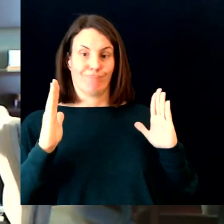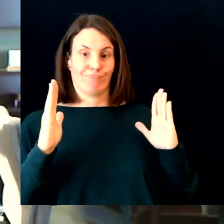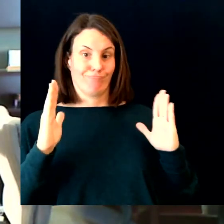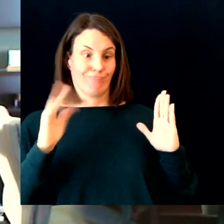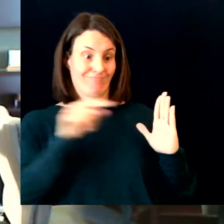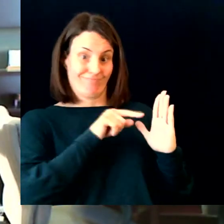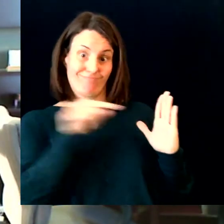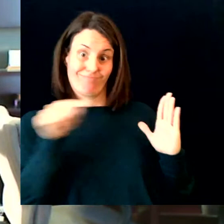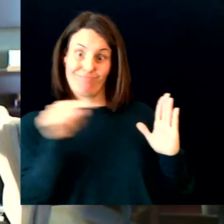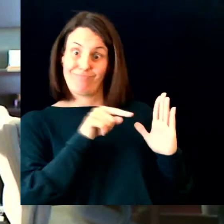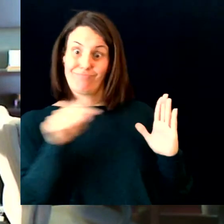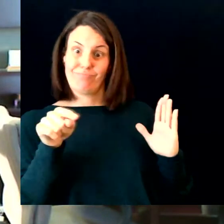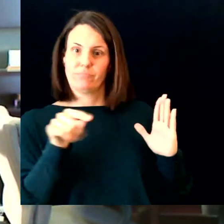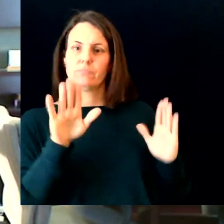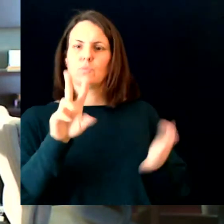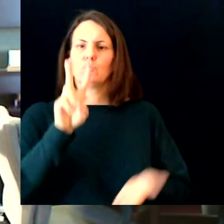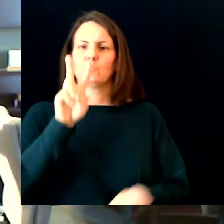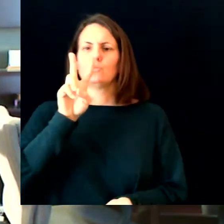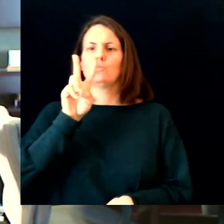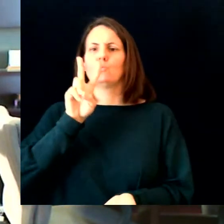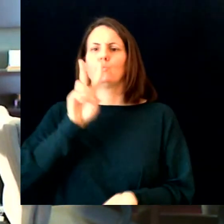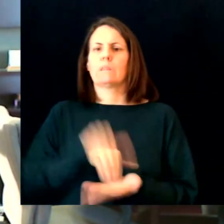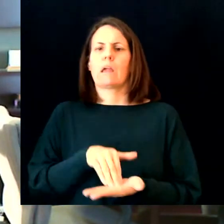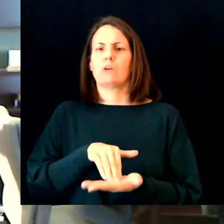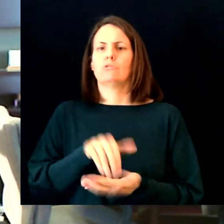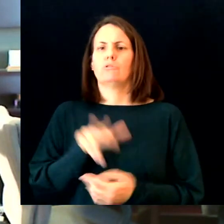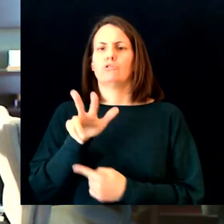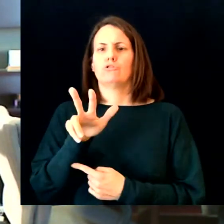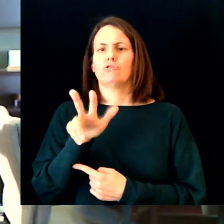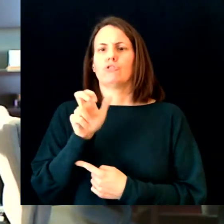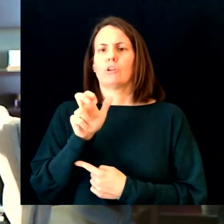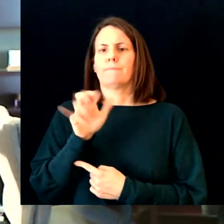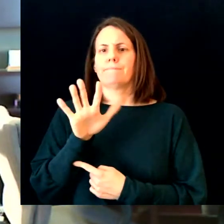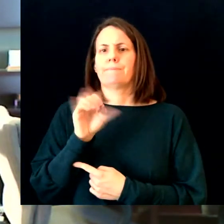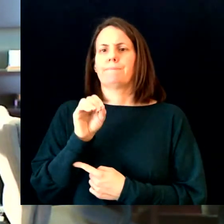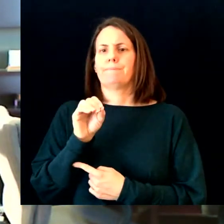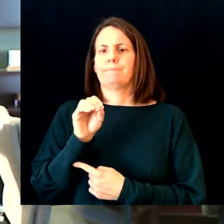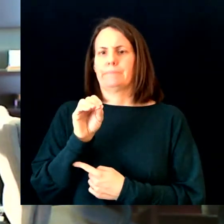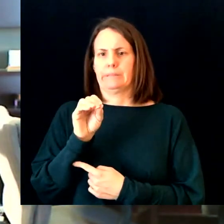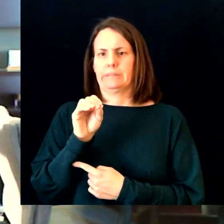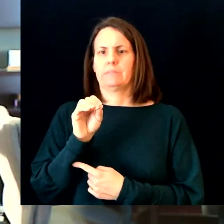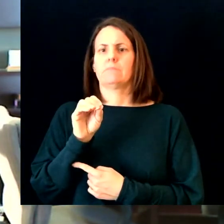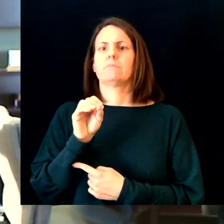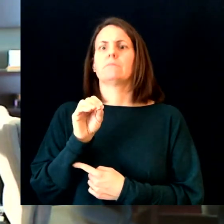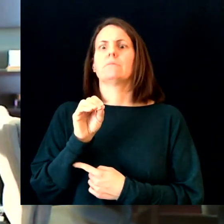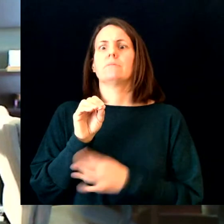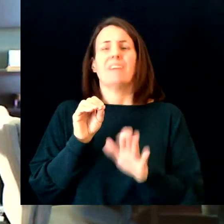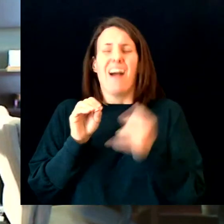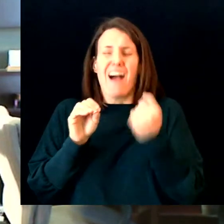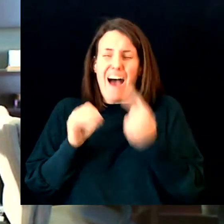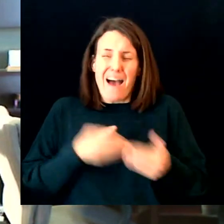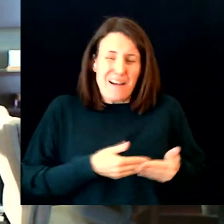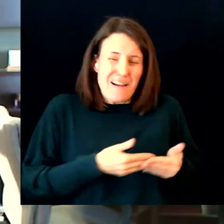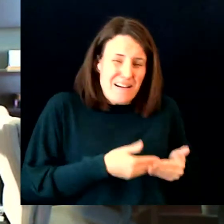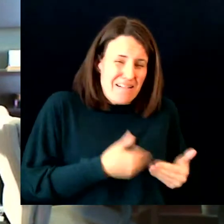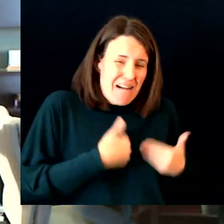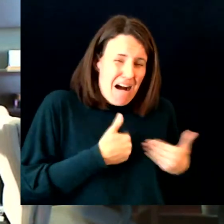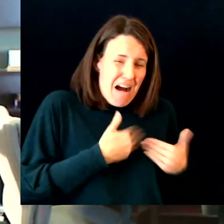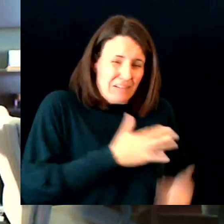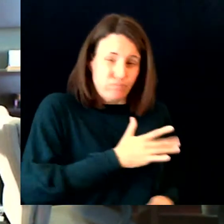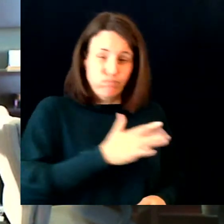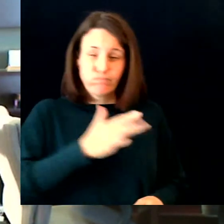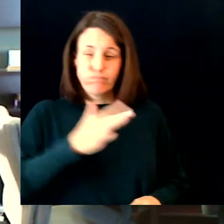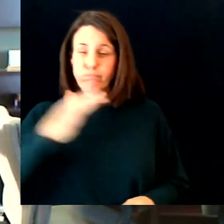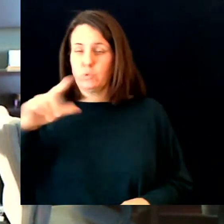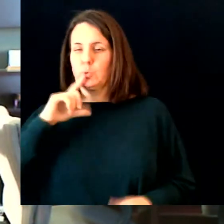2,350 young people, some very, very young, and some teenagers under the age of 20 who have been